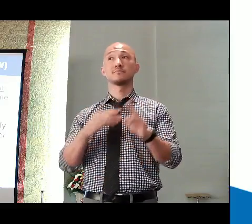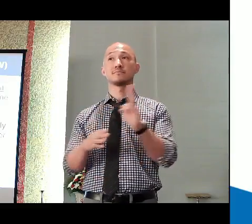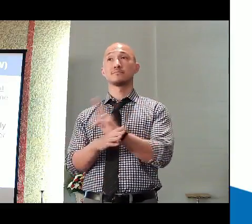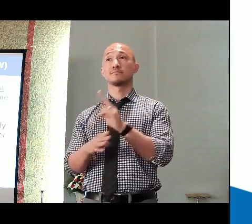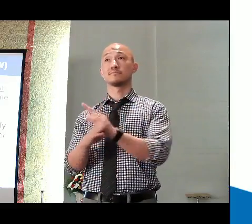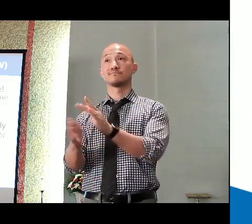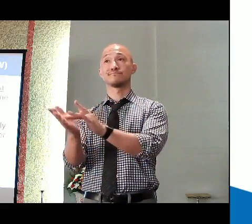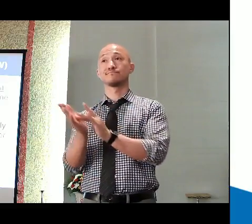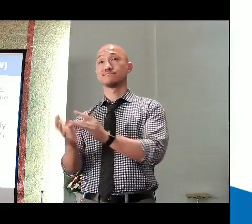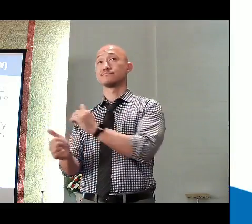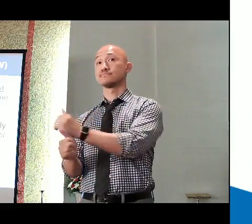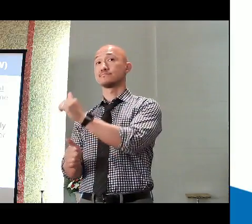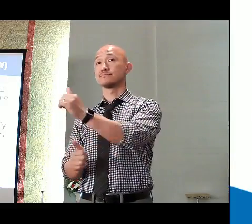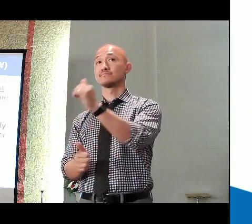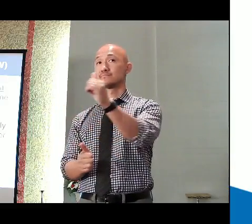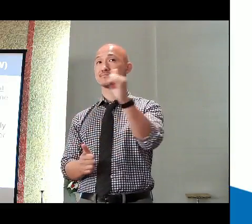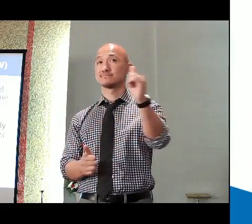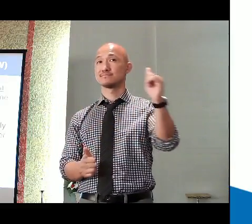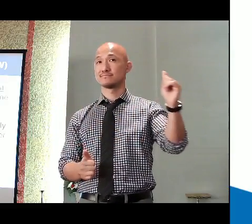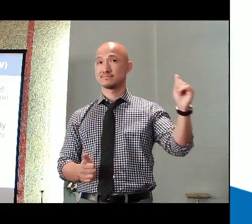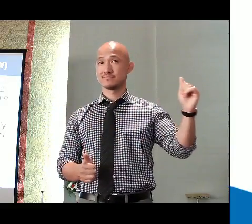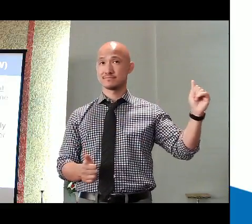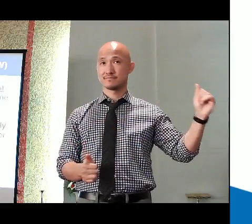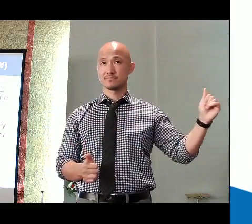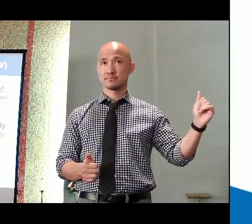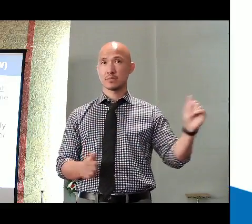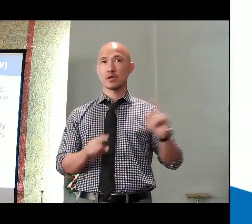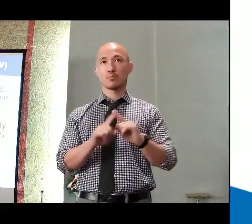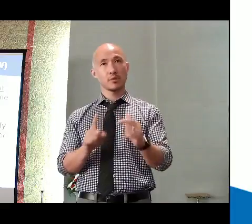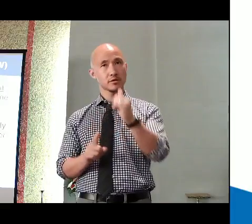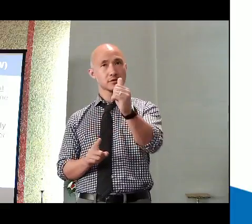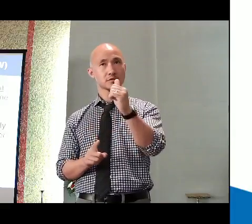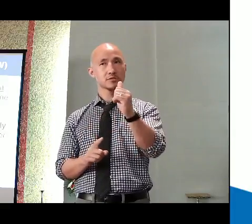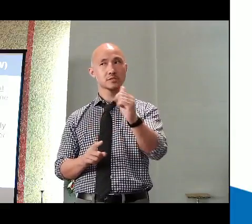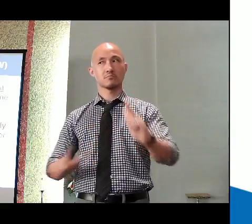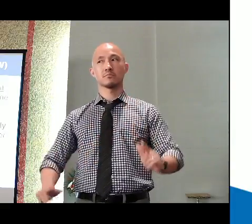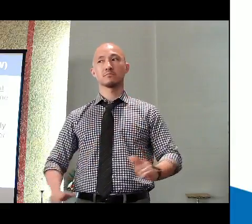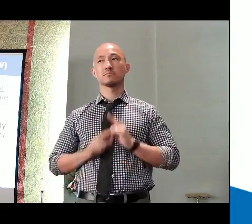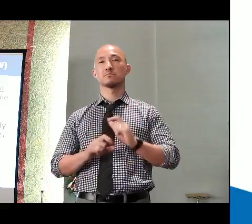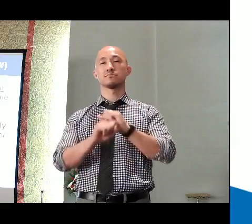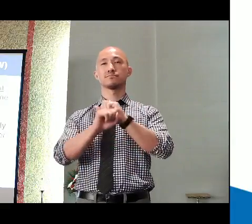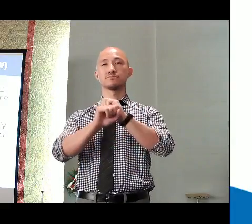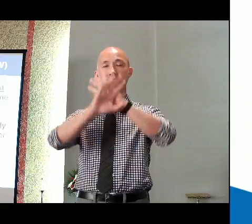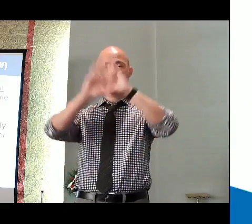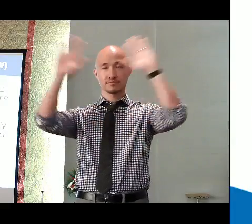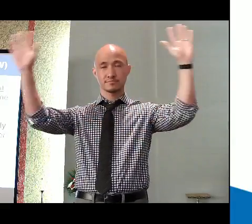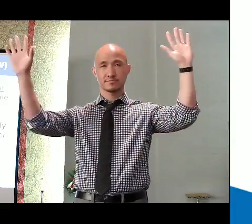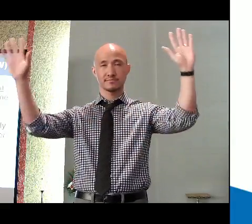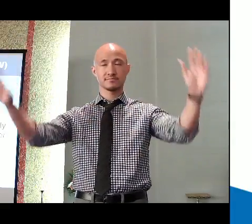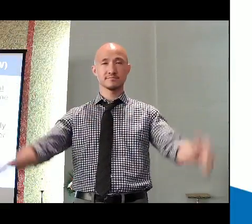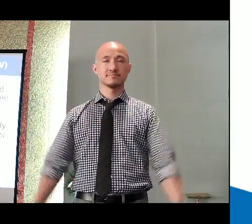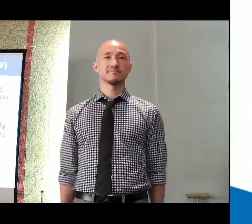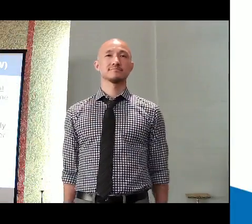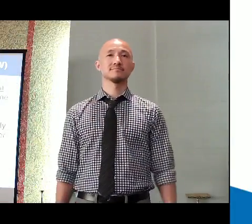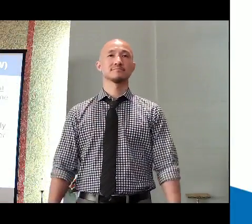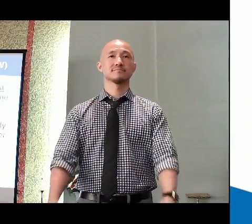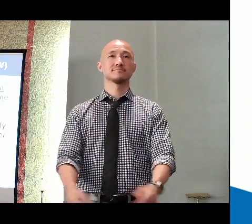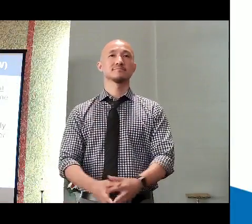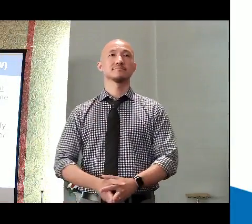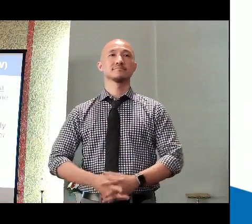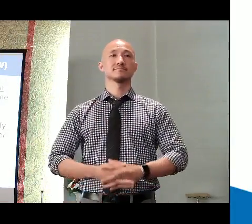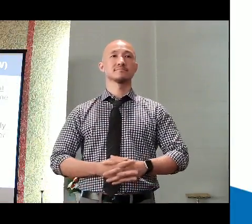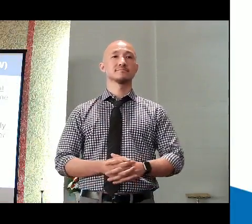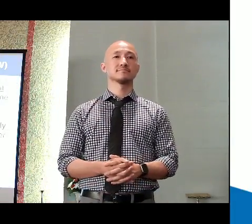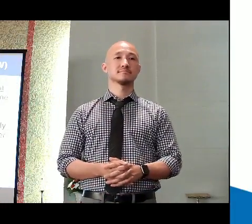someone's vulnerability, but make yourself vulnerable as Jesus did for our sake. He made